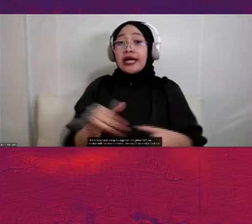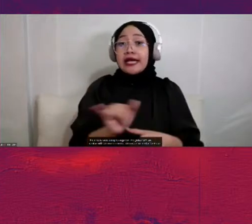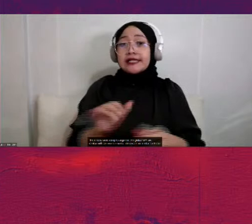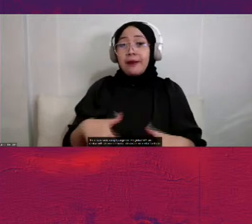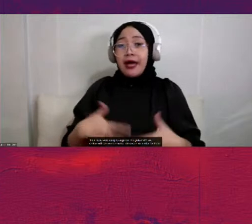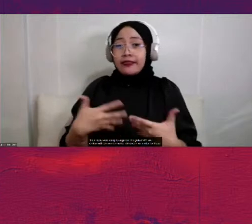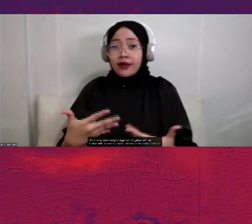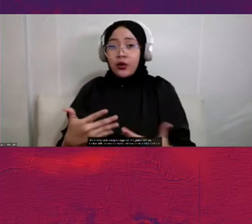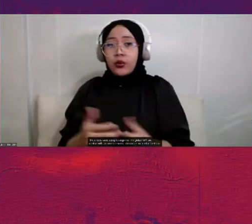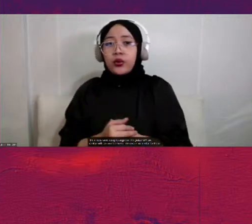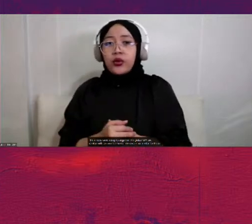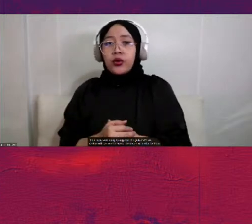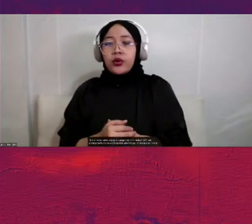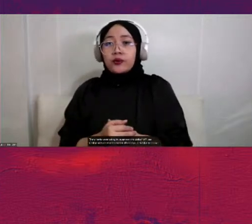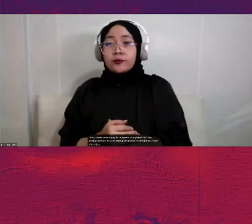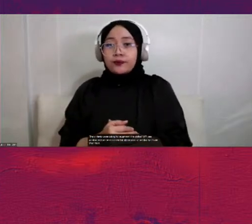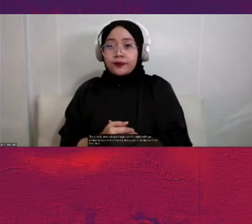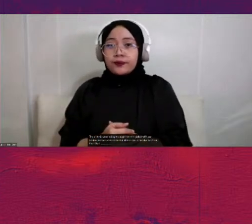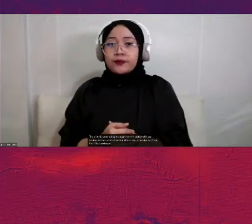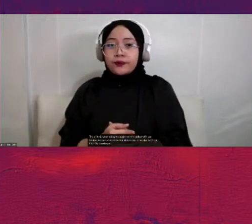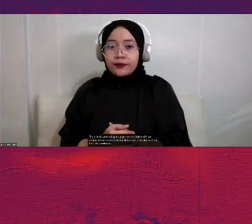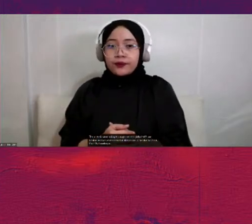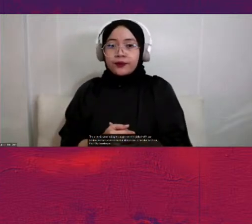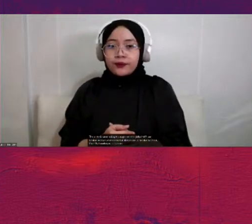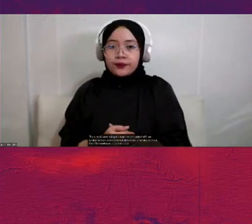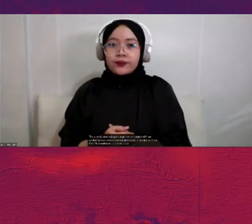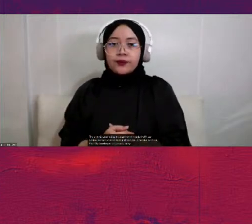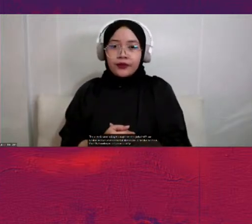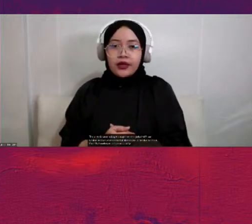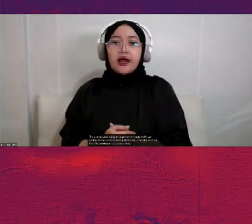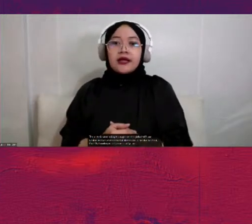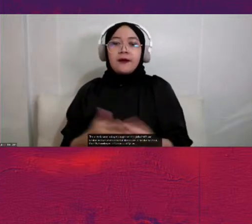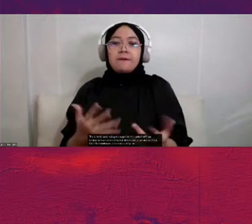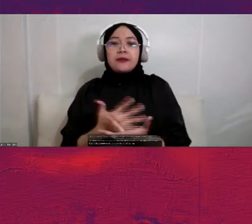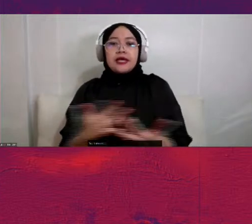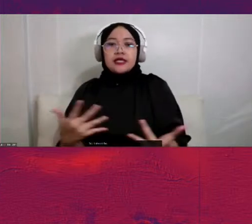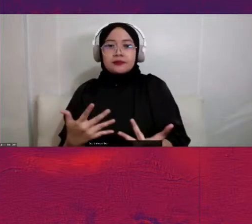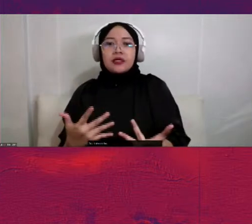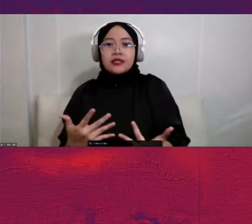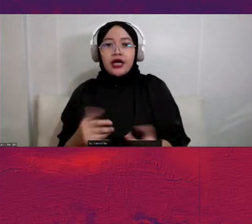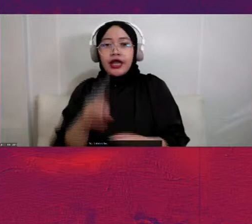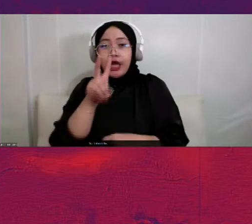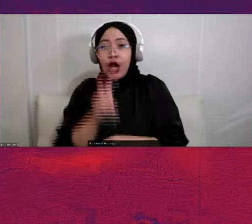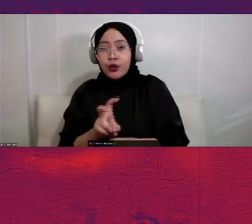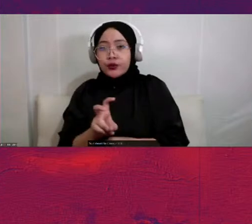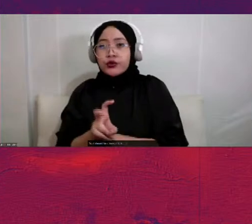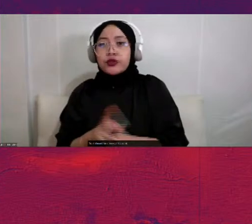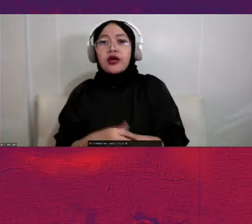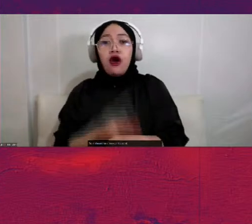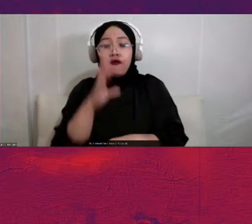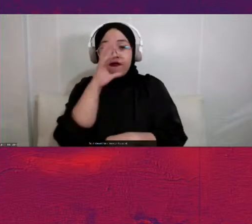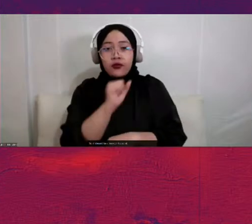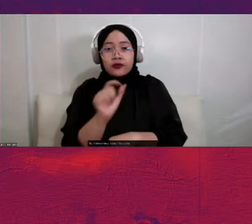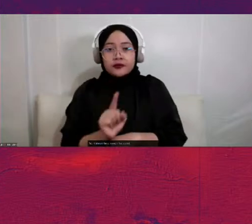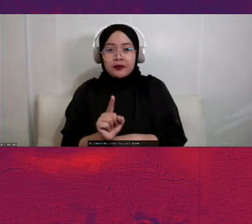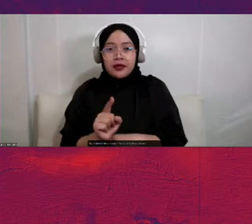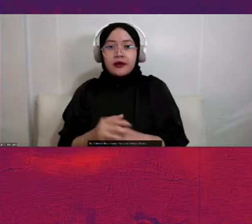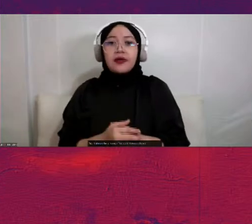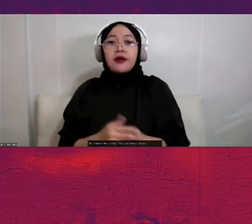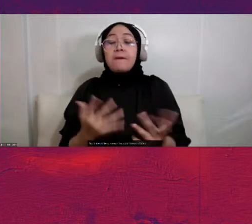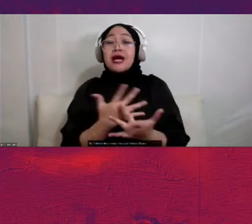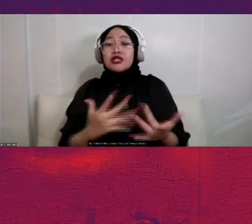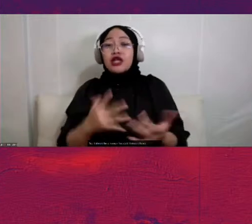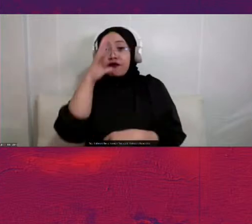those that underpin human poverty. So it should be human-focused. It should